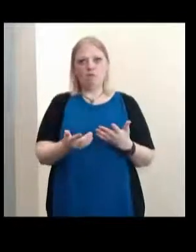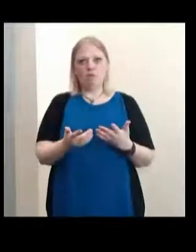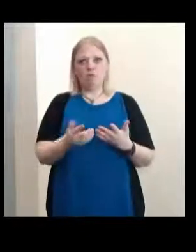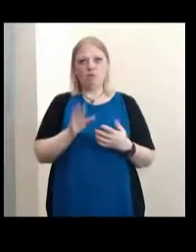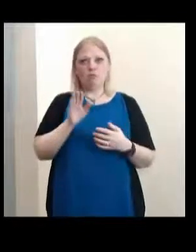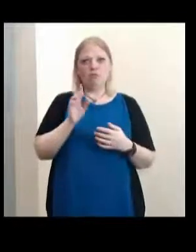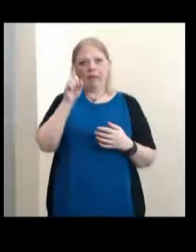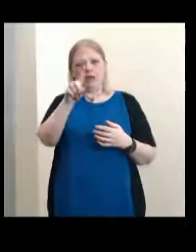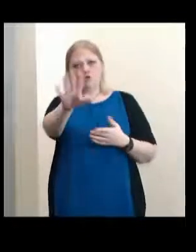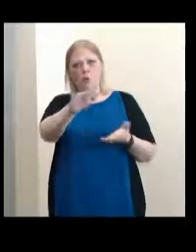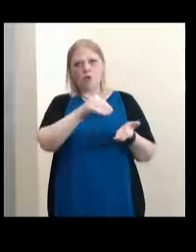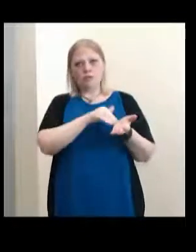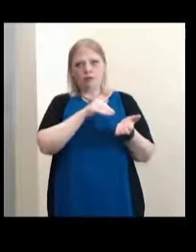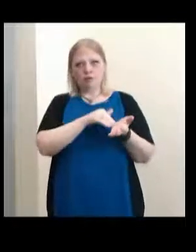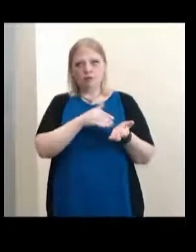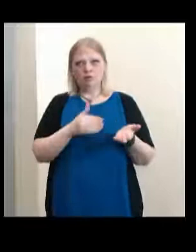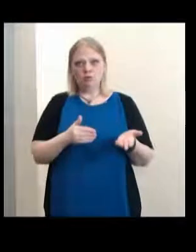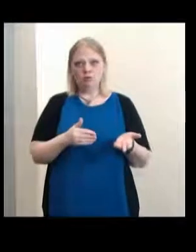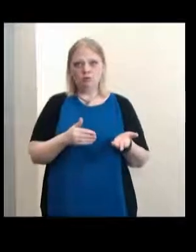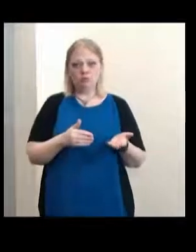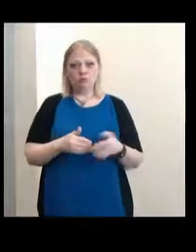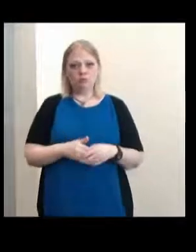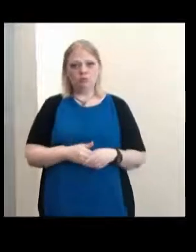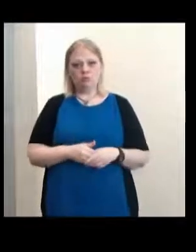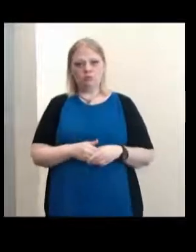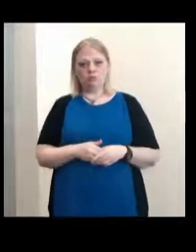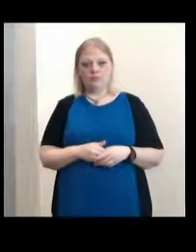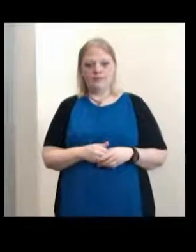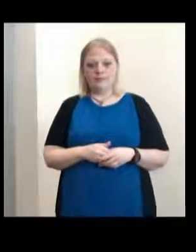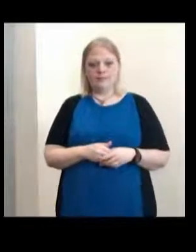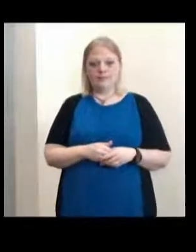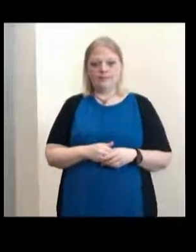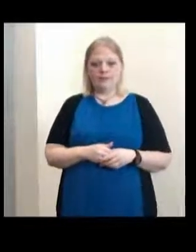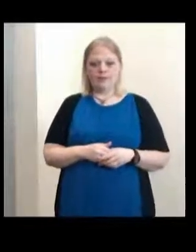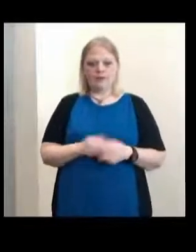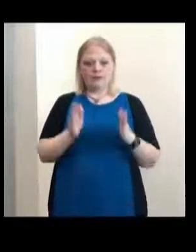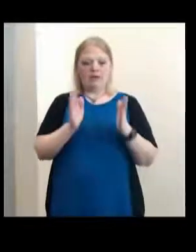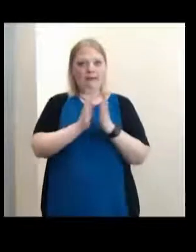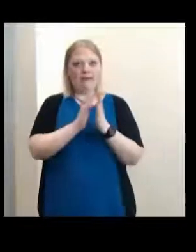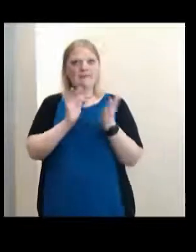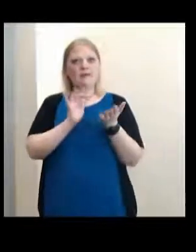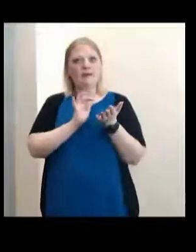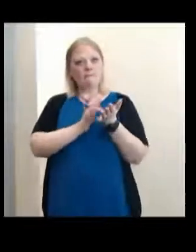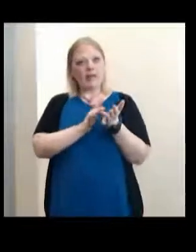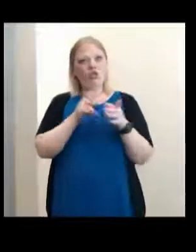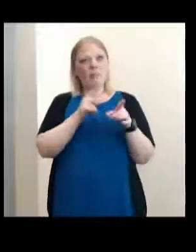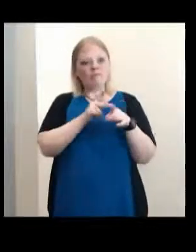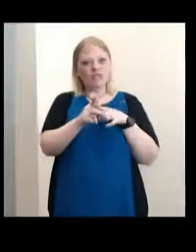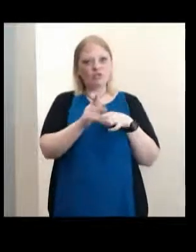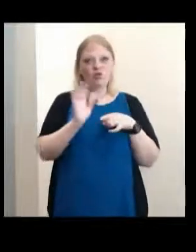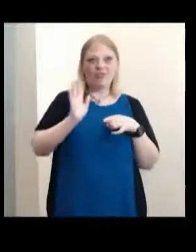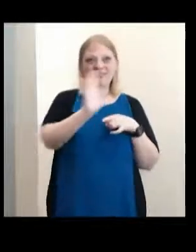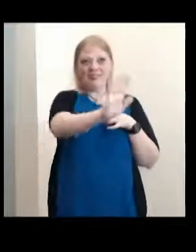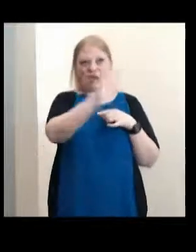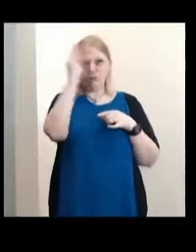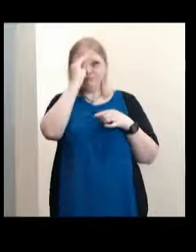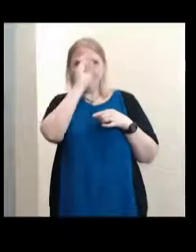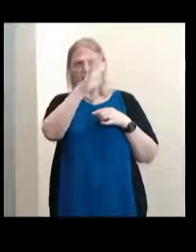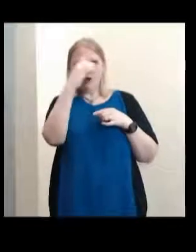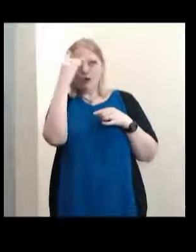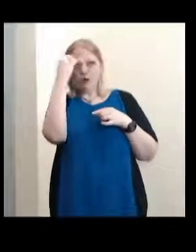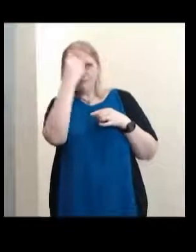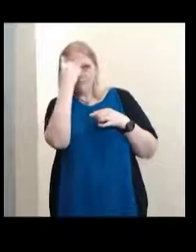your health provider. Ask your medical professional what their thoughts are on the